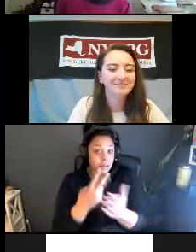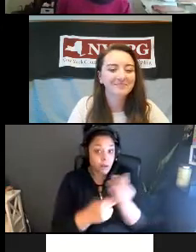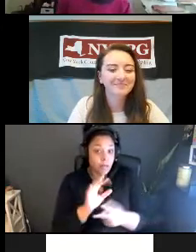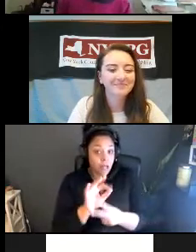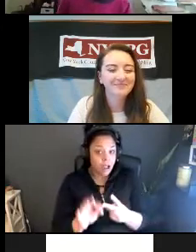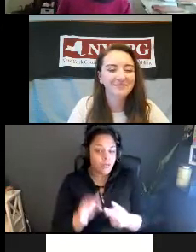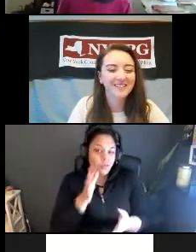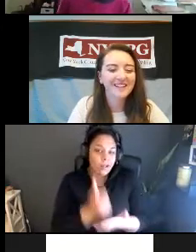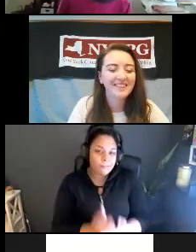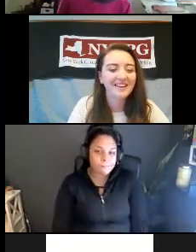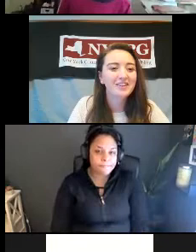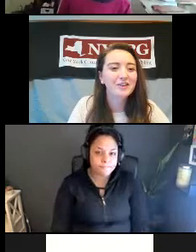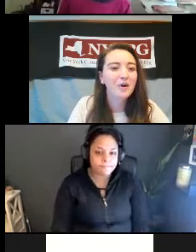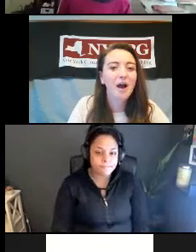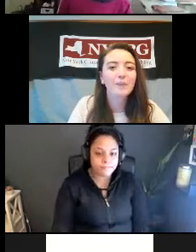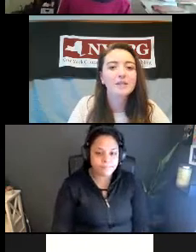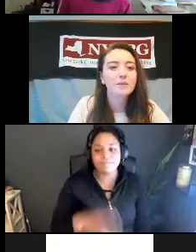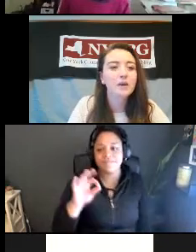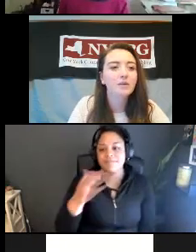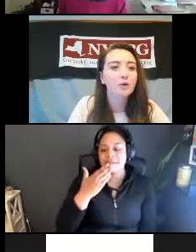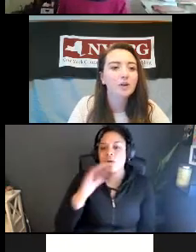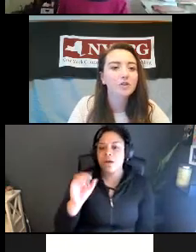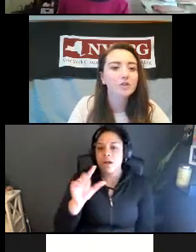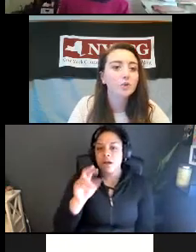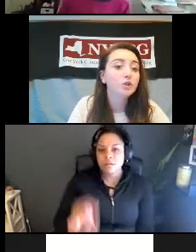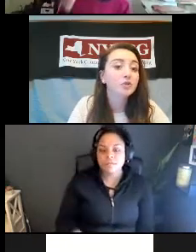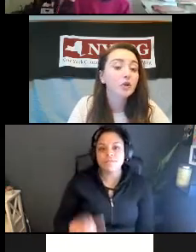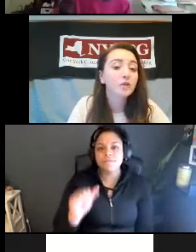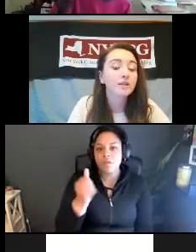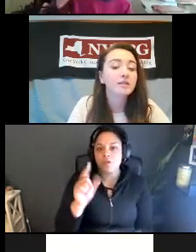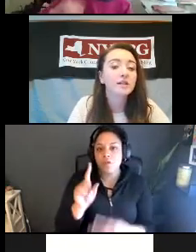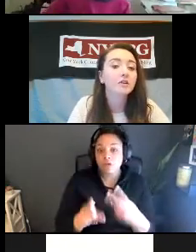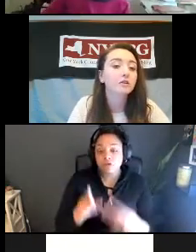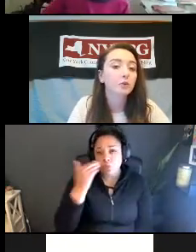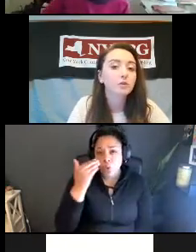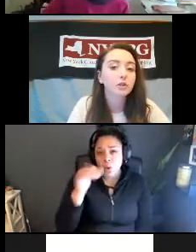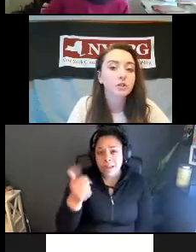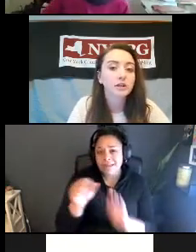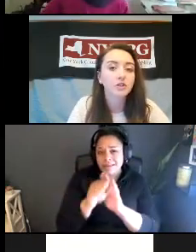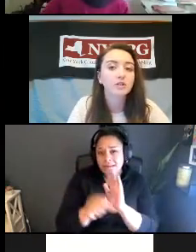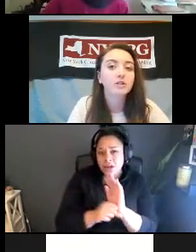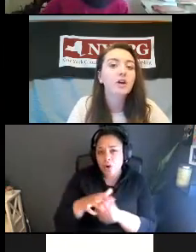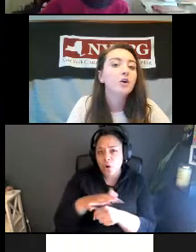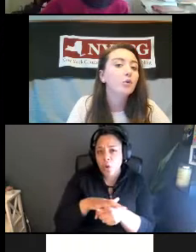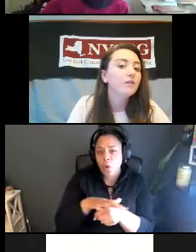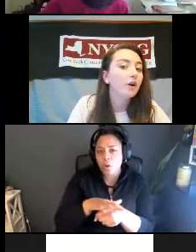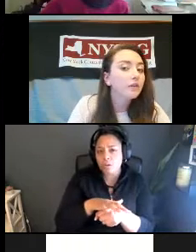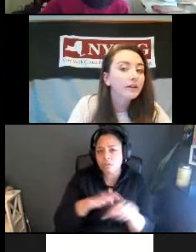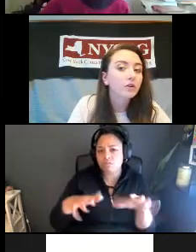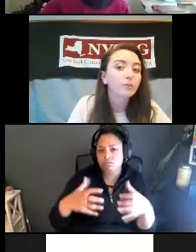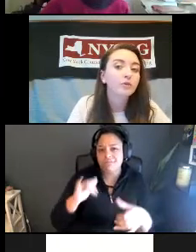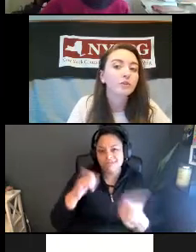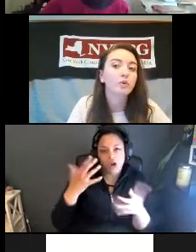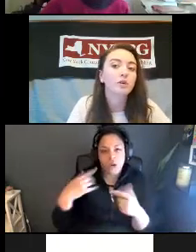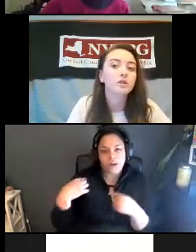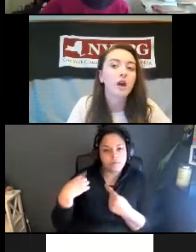helps. Thank you. Some of the other questions were, do you know of any state or local jurisdictions who have already